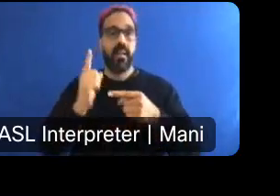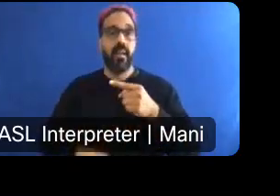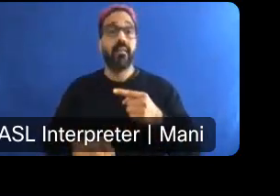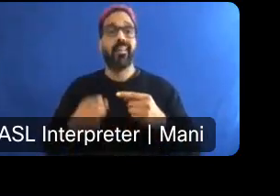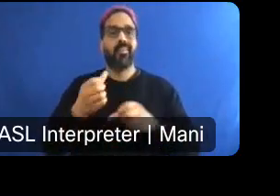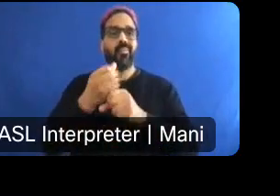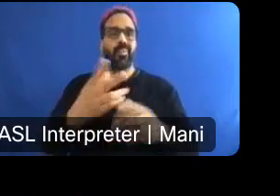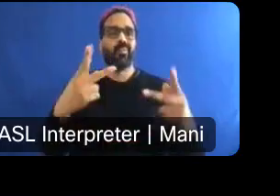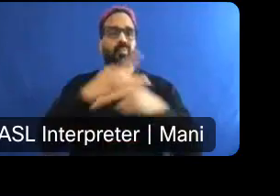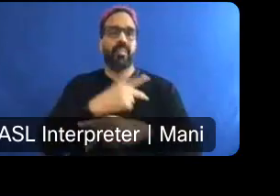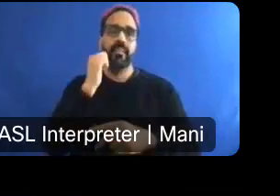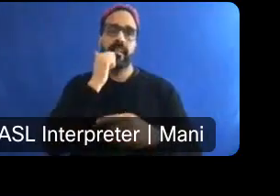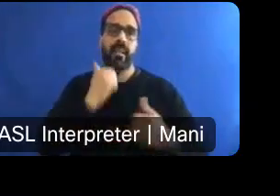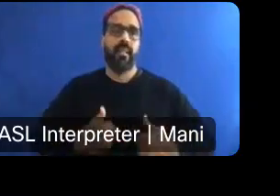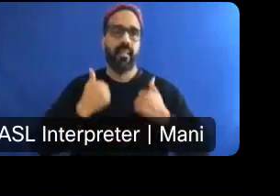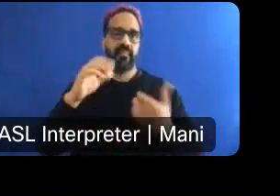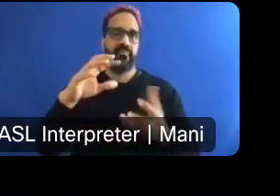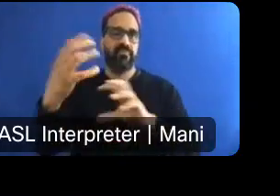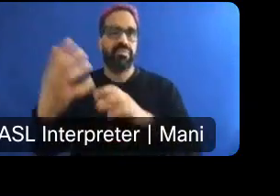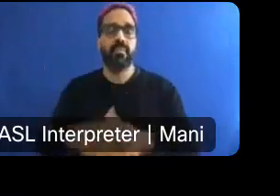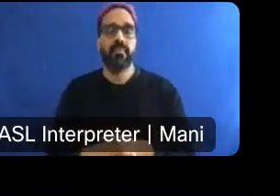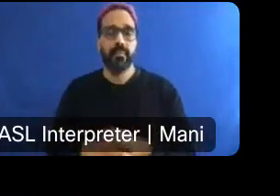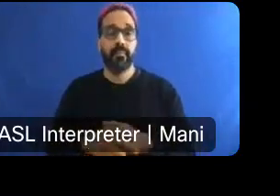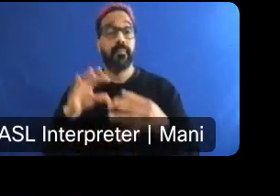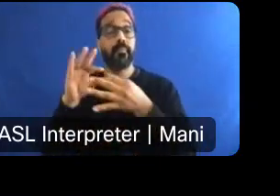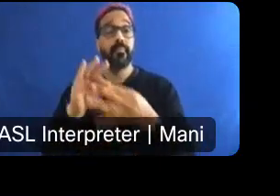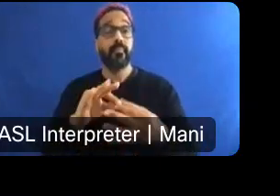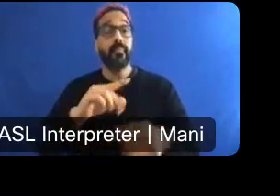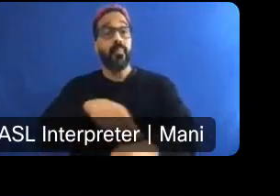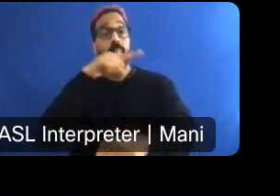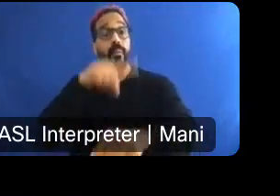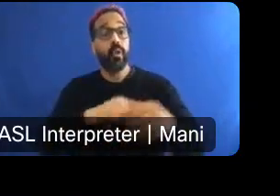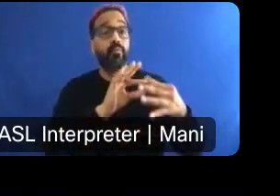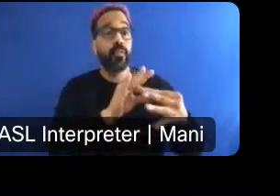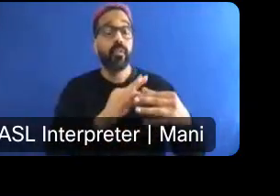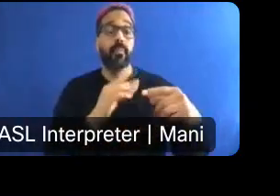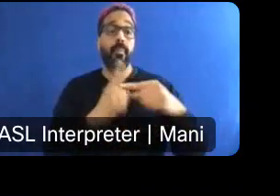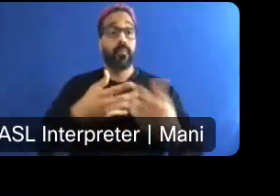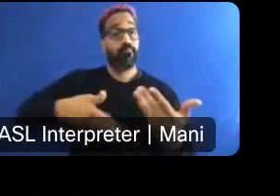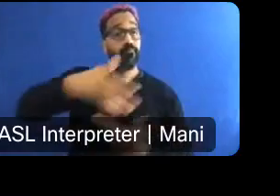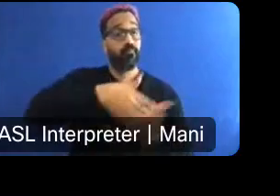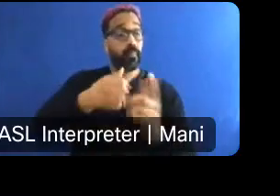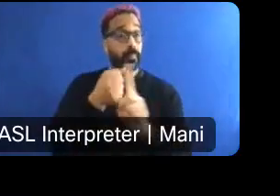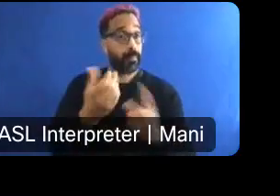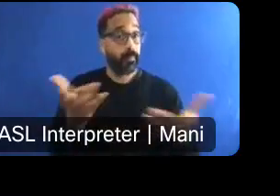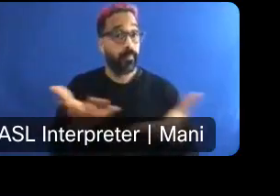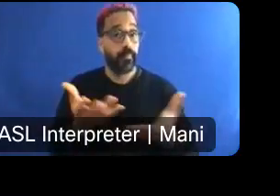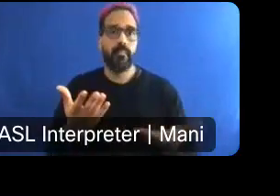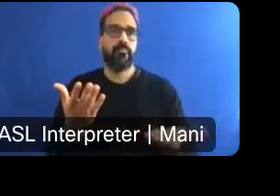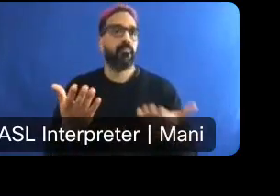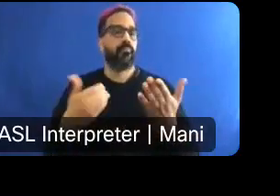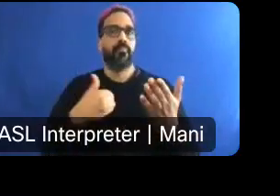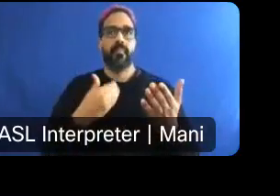For long-term relational and social impacts, this again can cause high levels of isolation